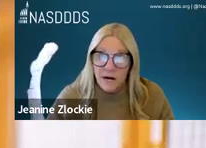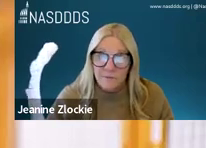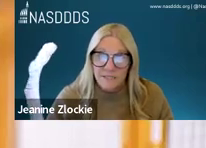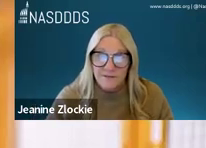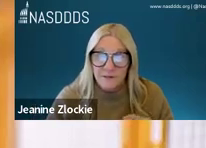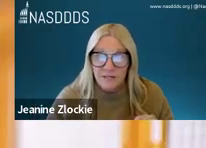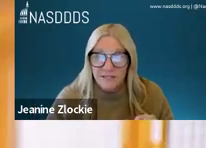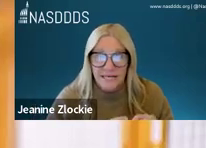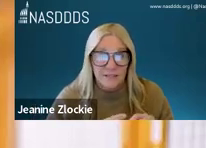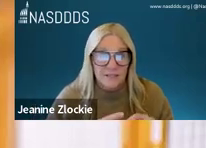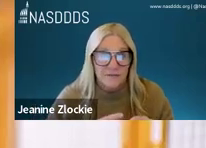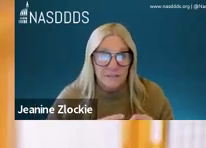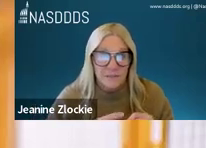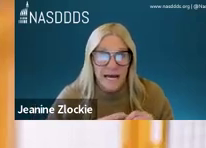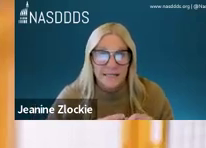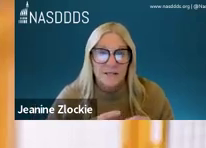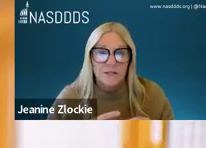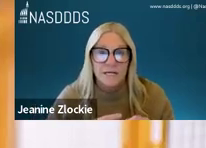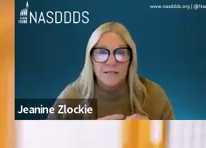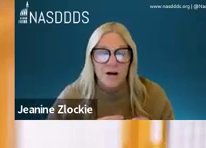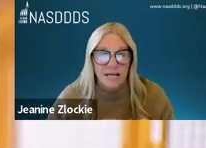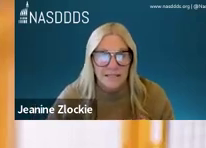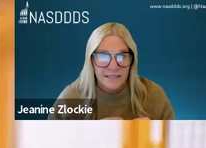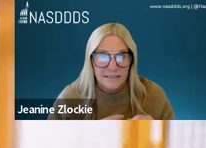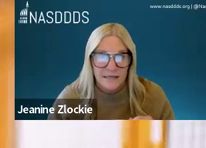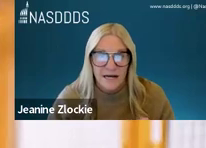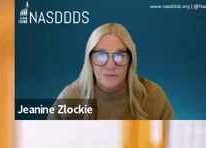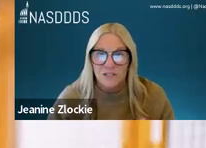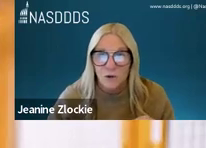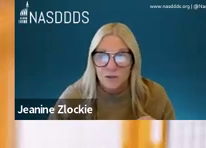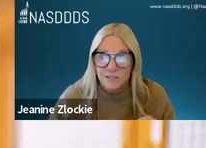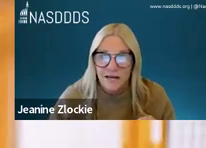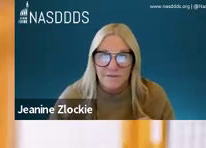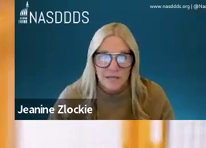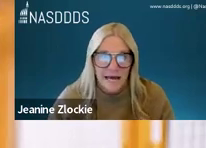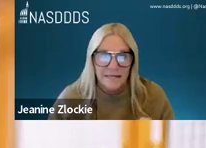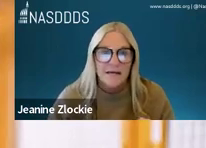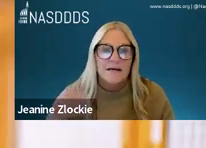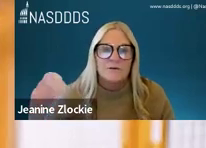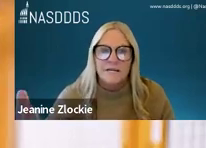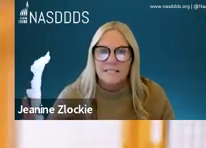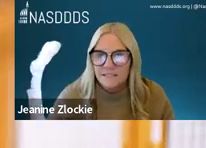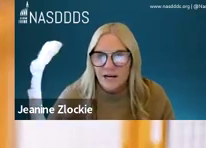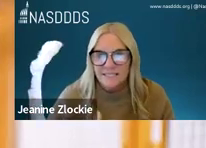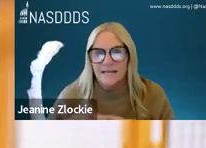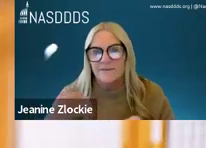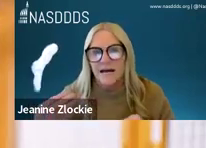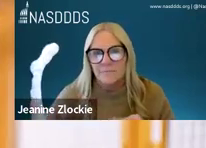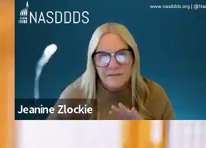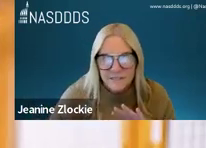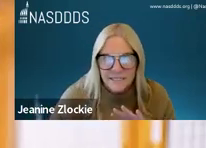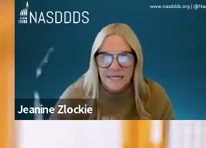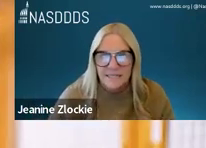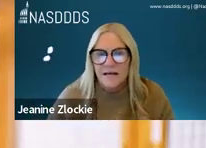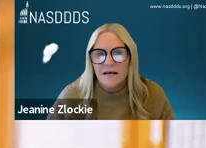minimum requirements for the person-centered service plan, including the process, results of the plan. Risks are